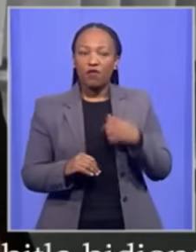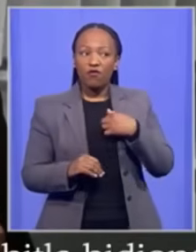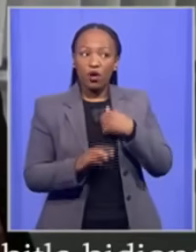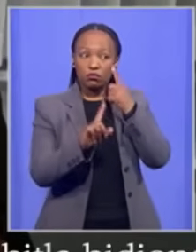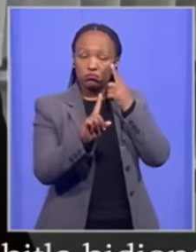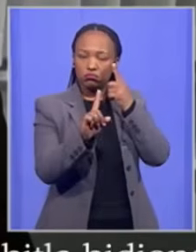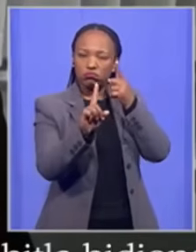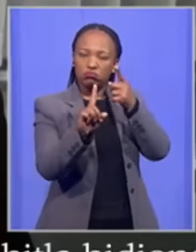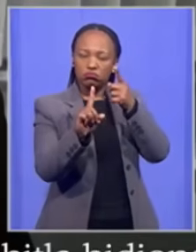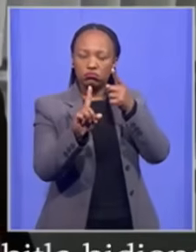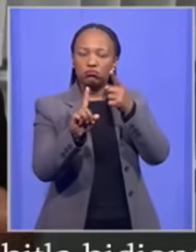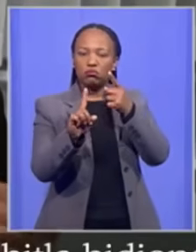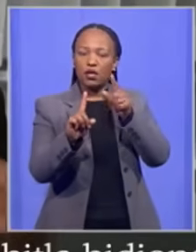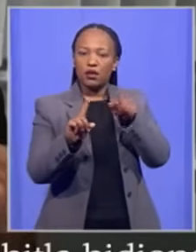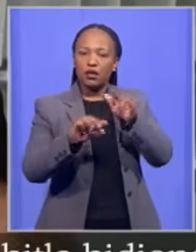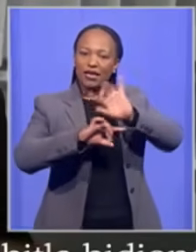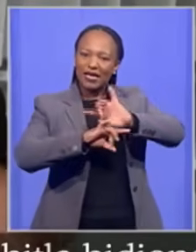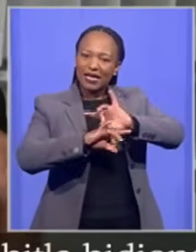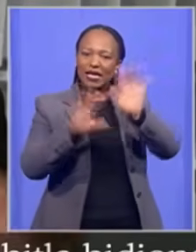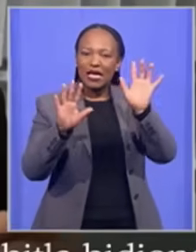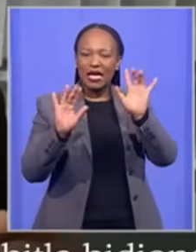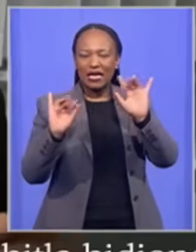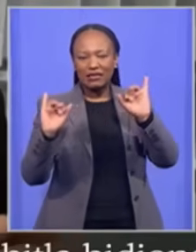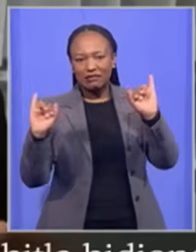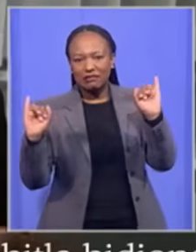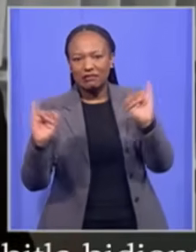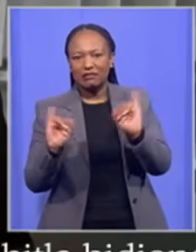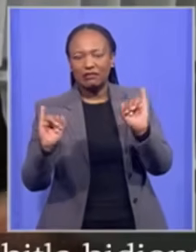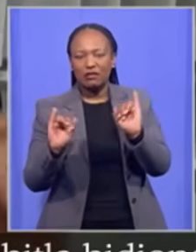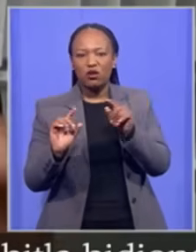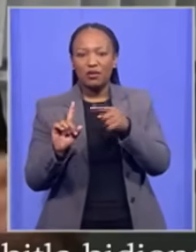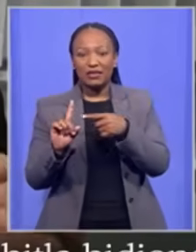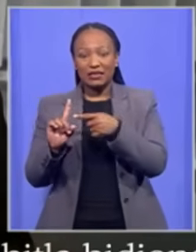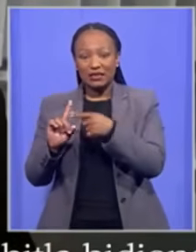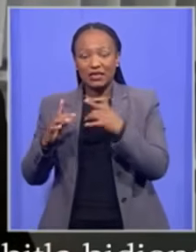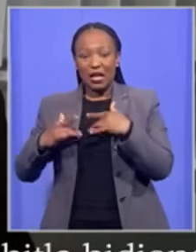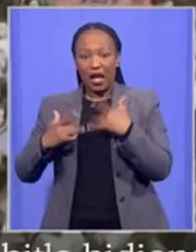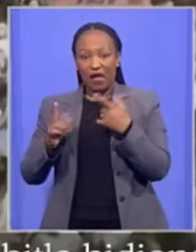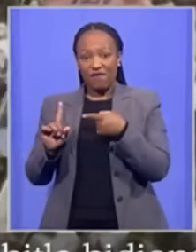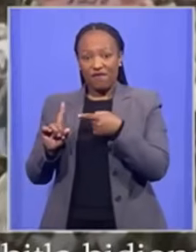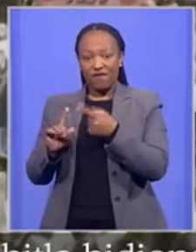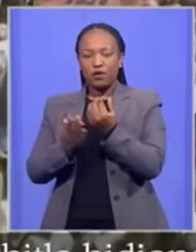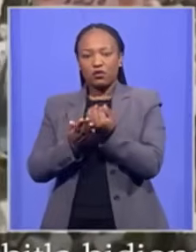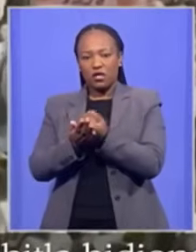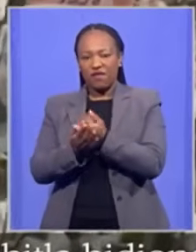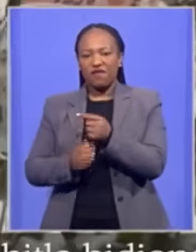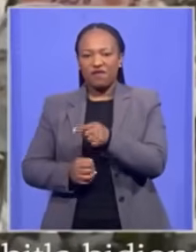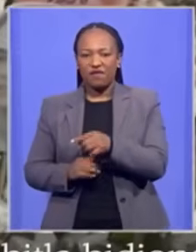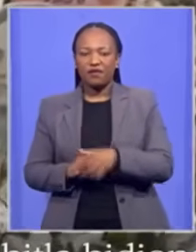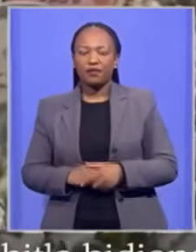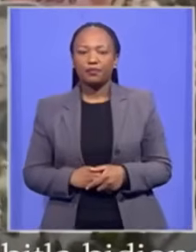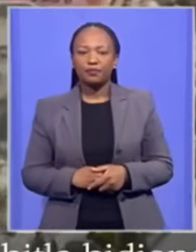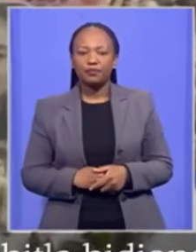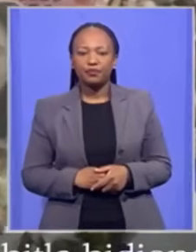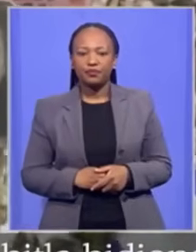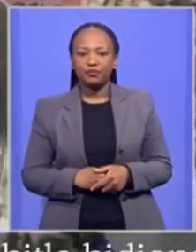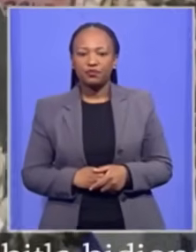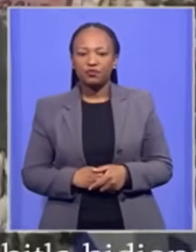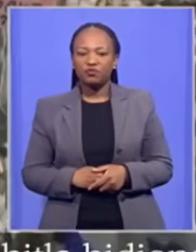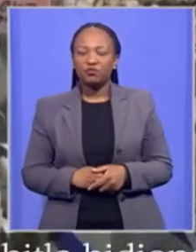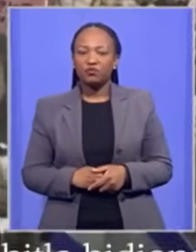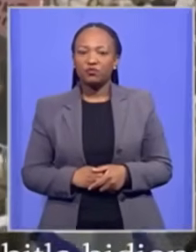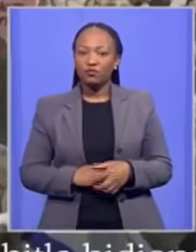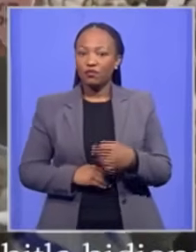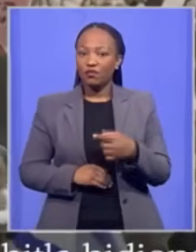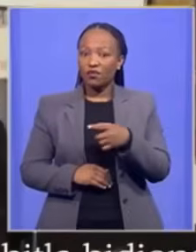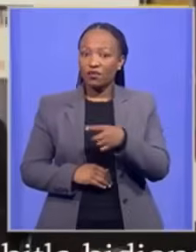clear and urgent. We must save Aviator's life and the life of his friend Guy. Mohlankedi mogolo wa ditšhabakopano o re ba